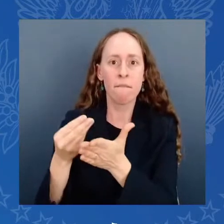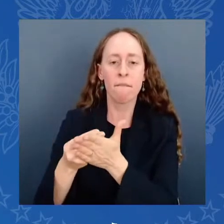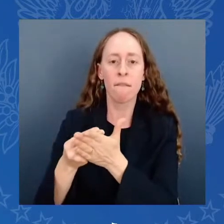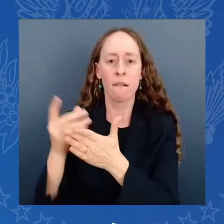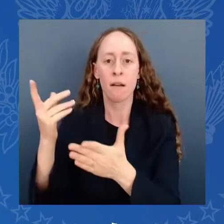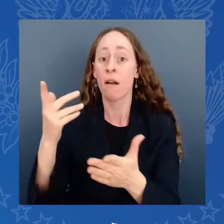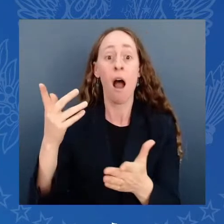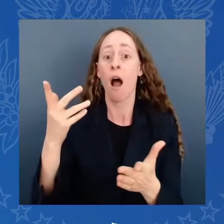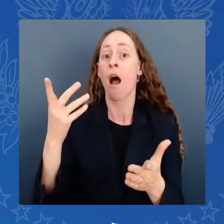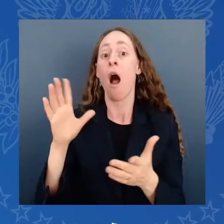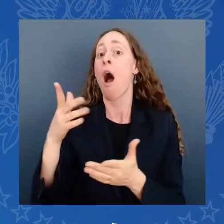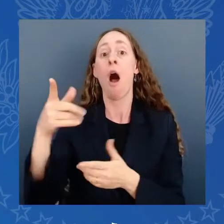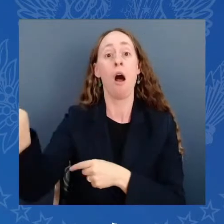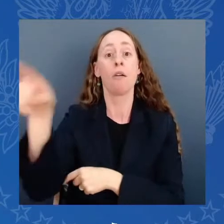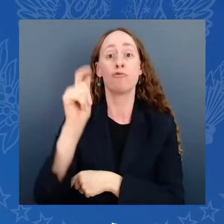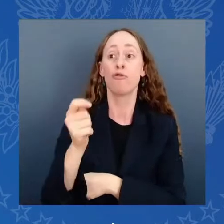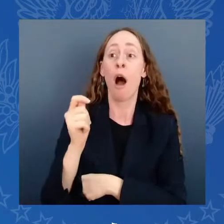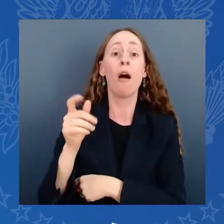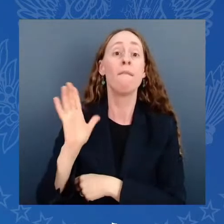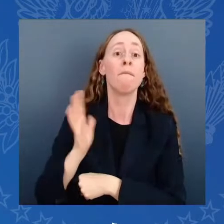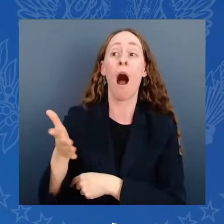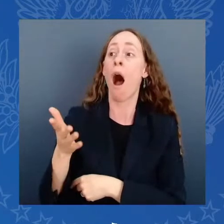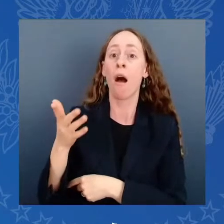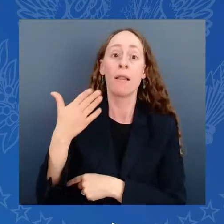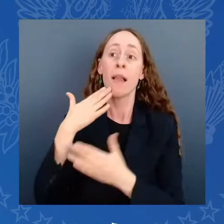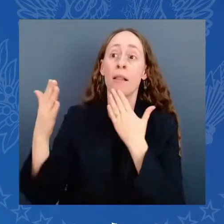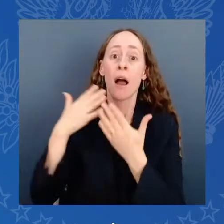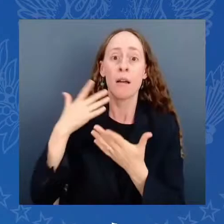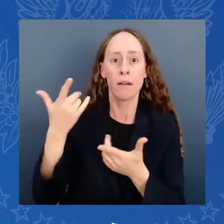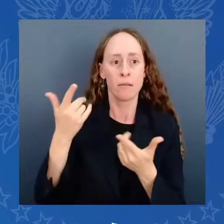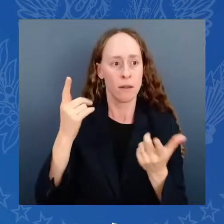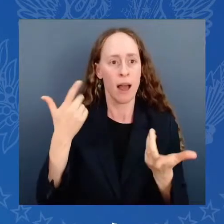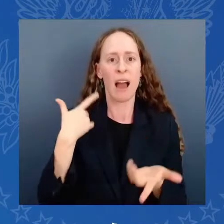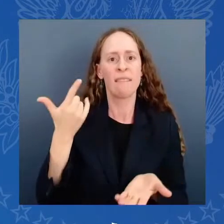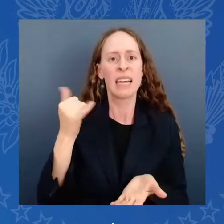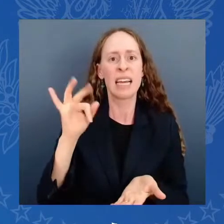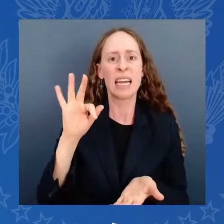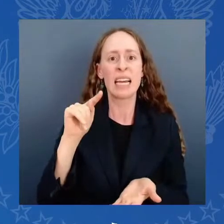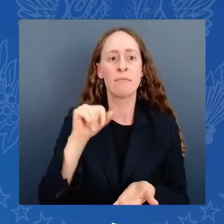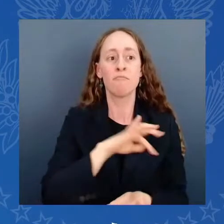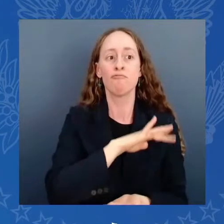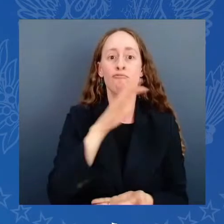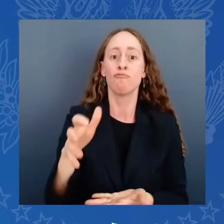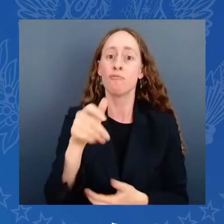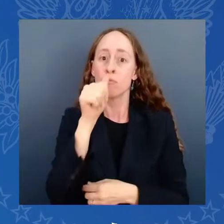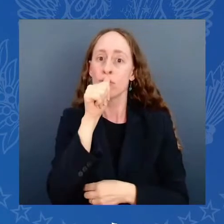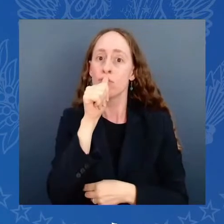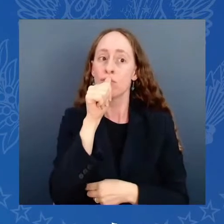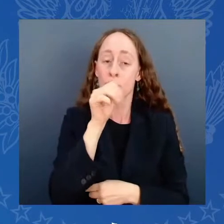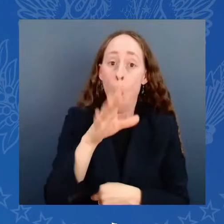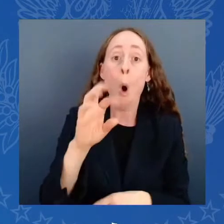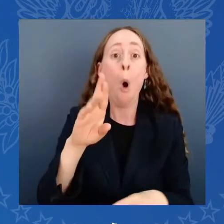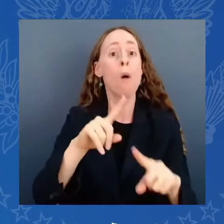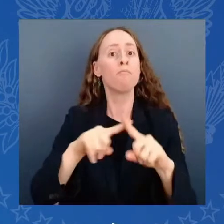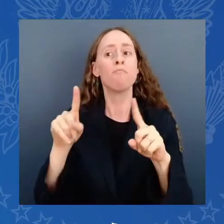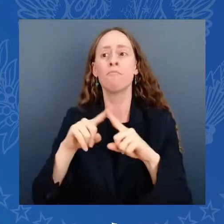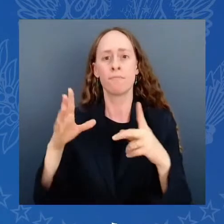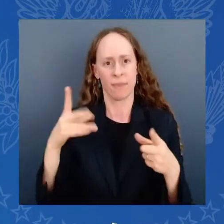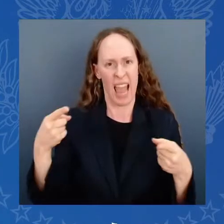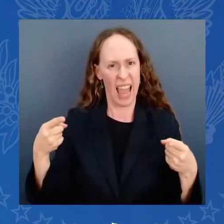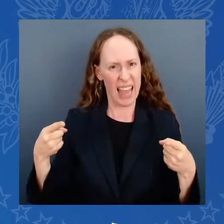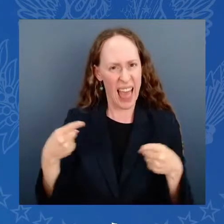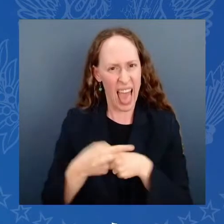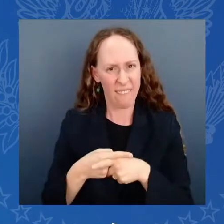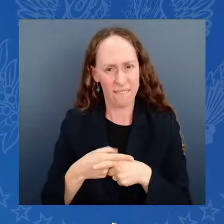benefactors who have interest before the very court they're contributing to. Conflicts of interest from those connected